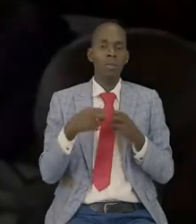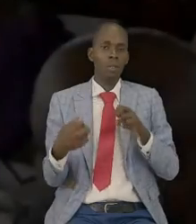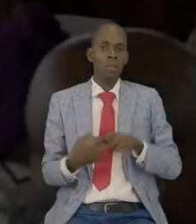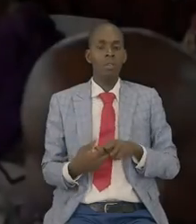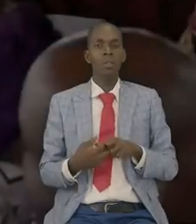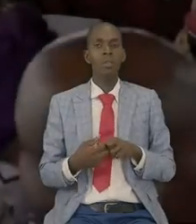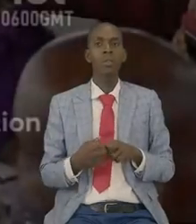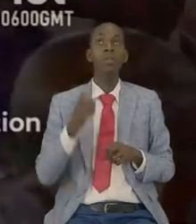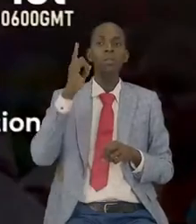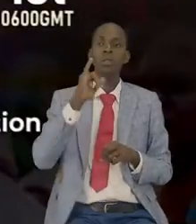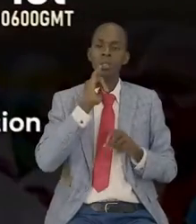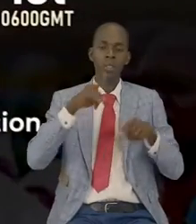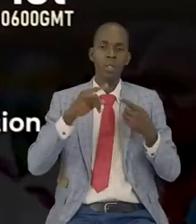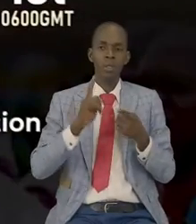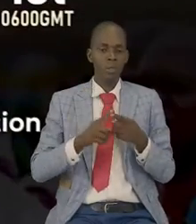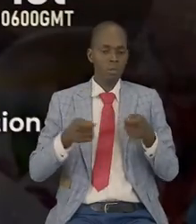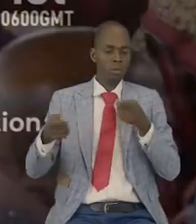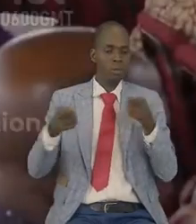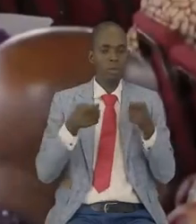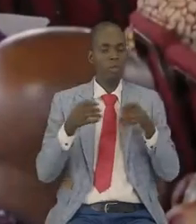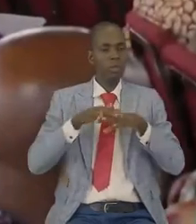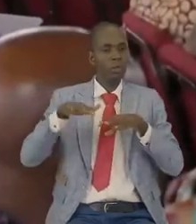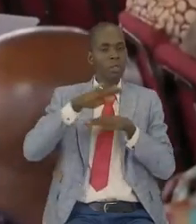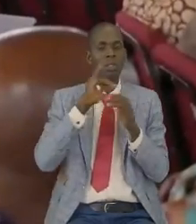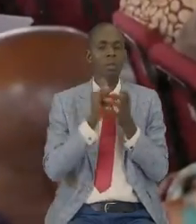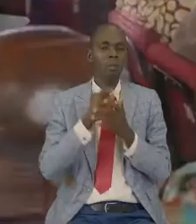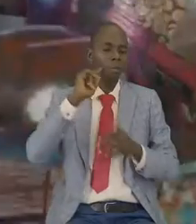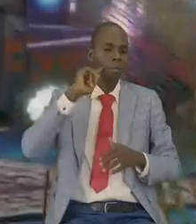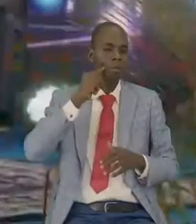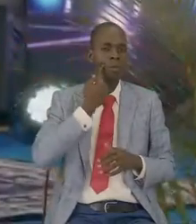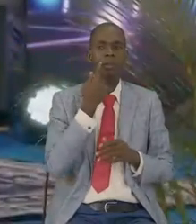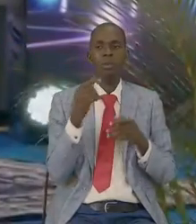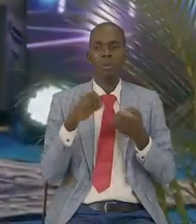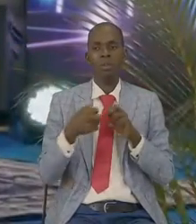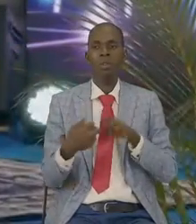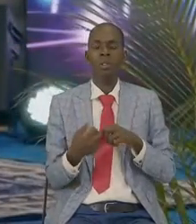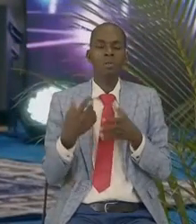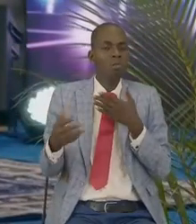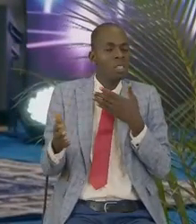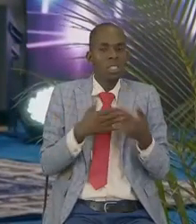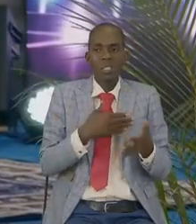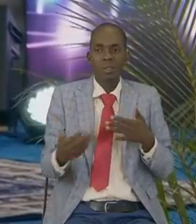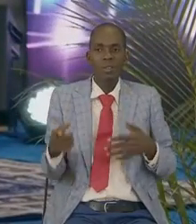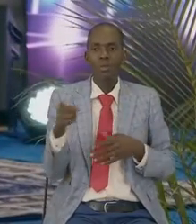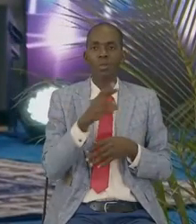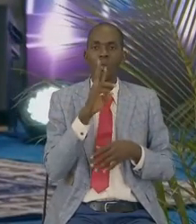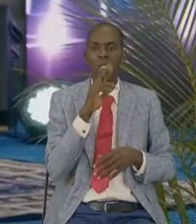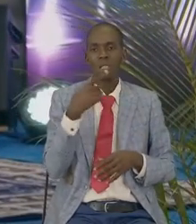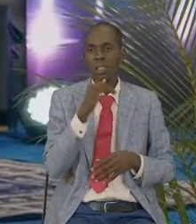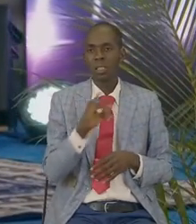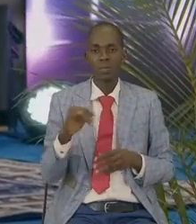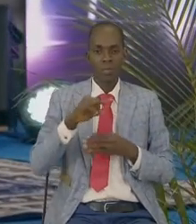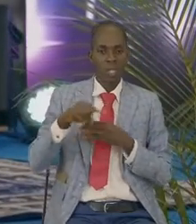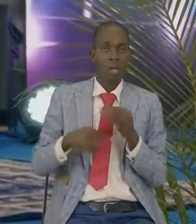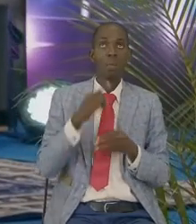is going to reign over that bitter situation. Whatever you are saying about